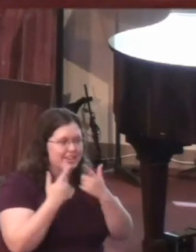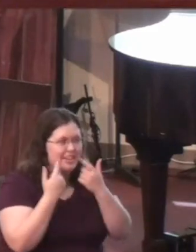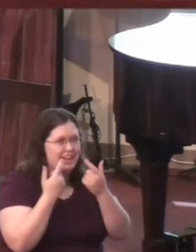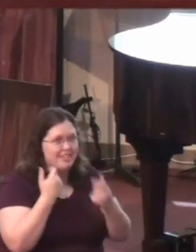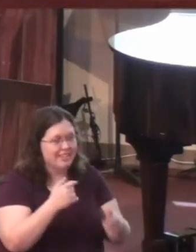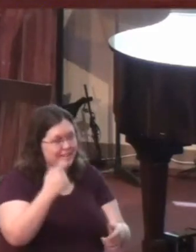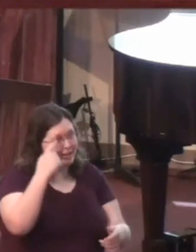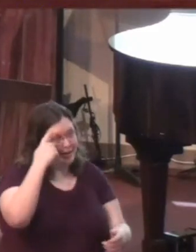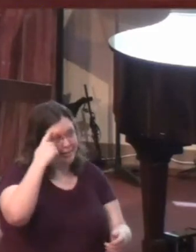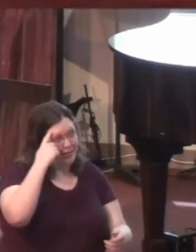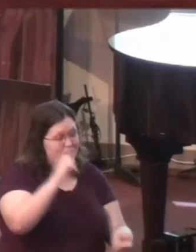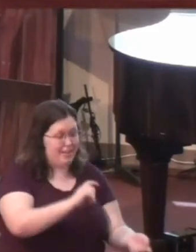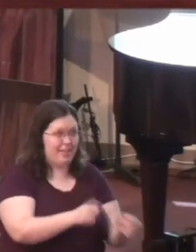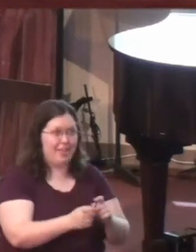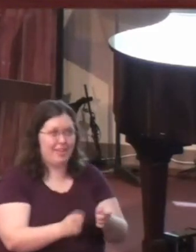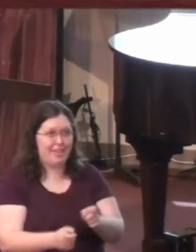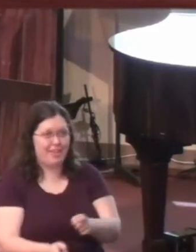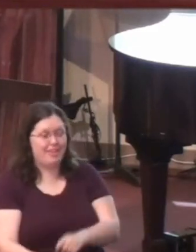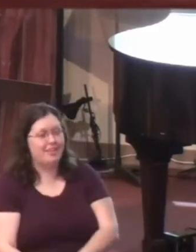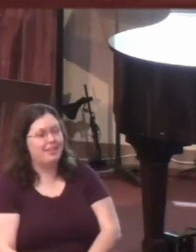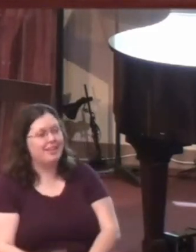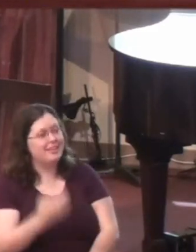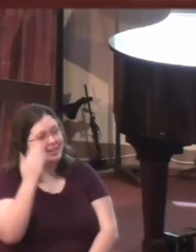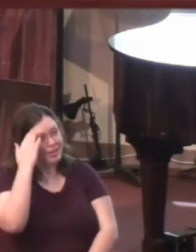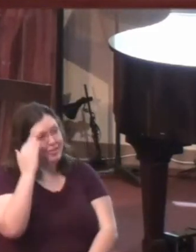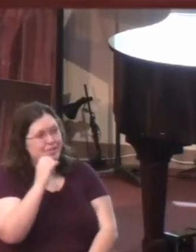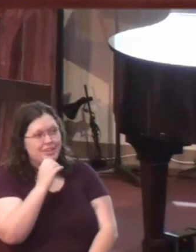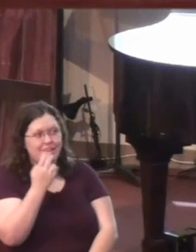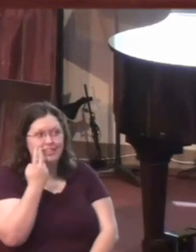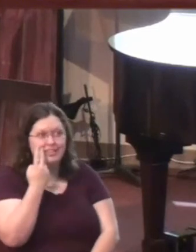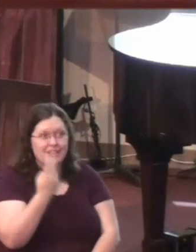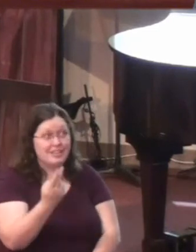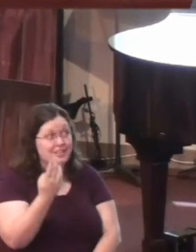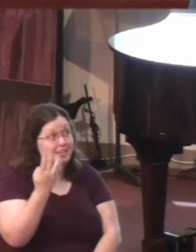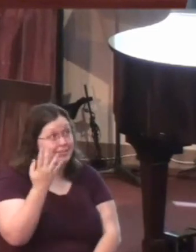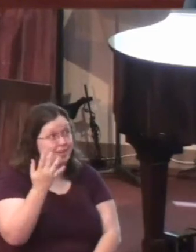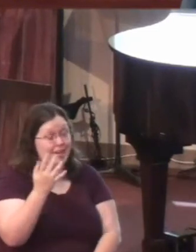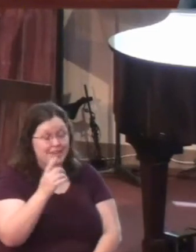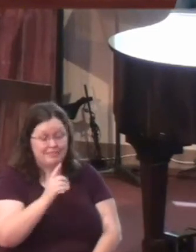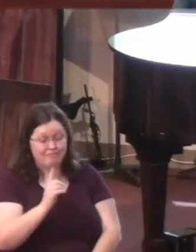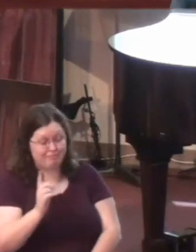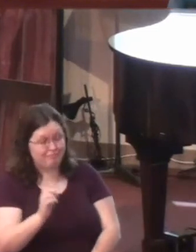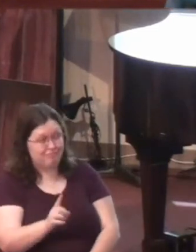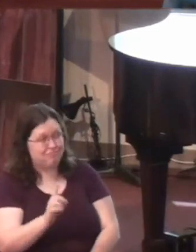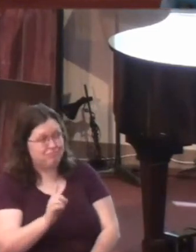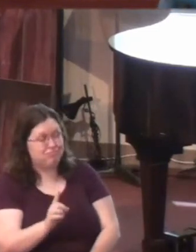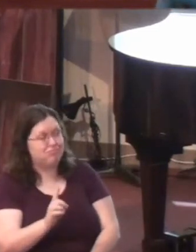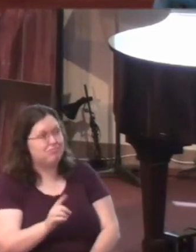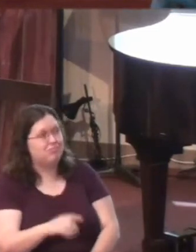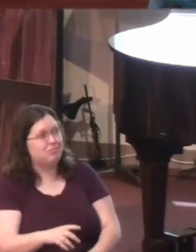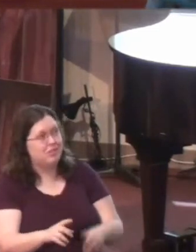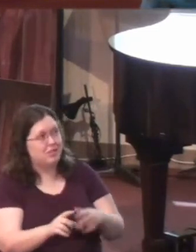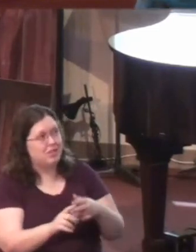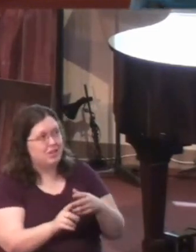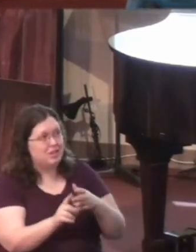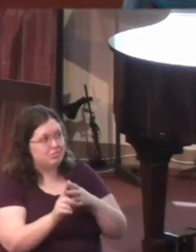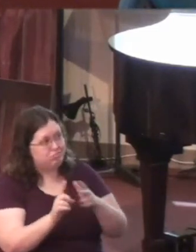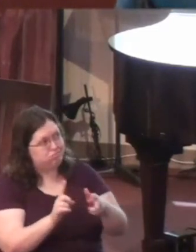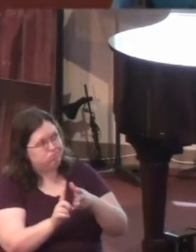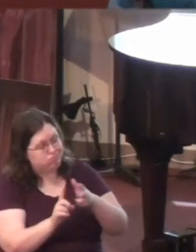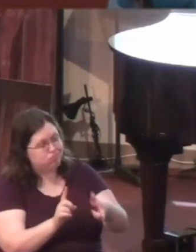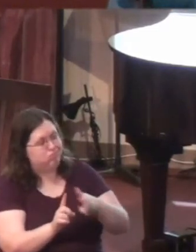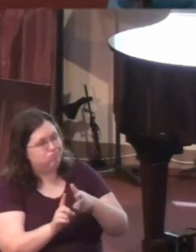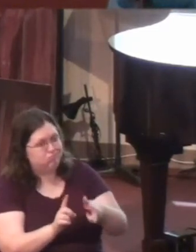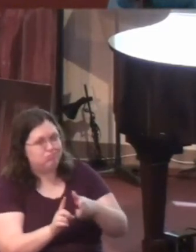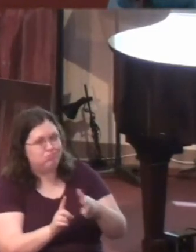mind but I knew I wouldn't see any because they were clearing off the trail. And so I'm kind of like going around